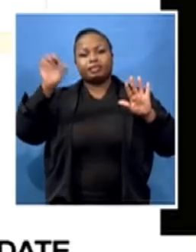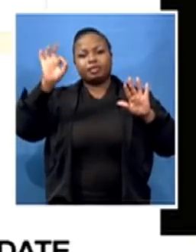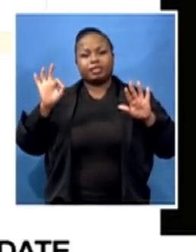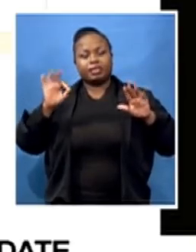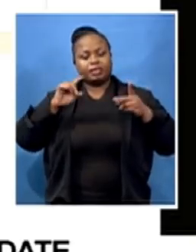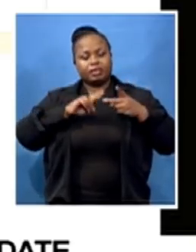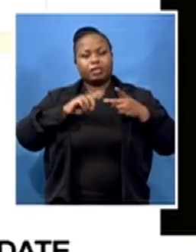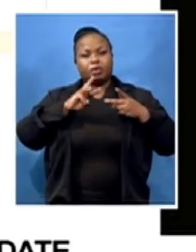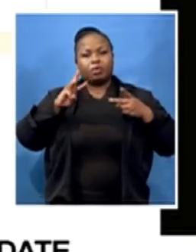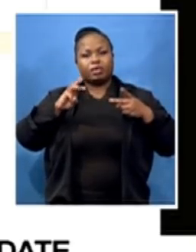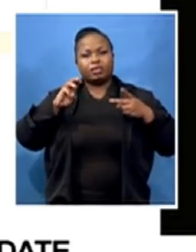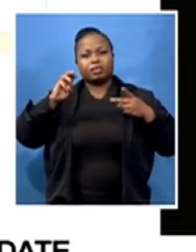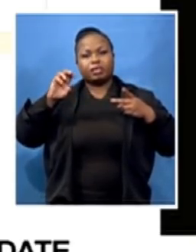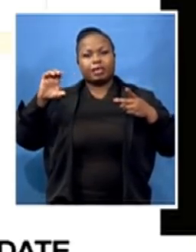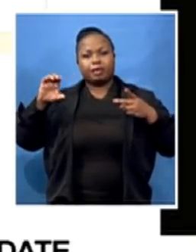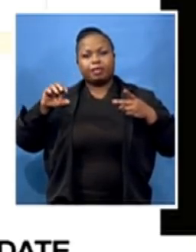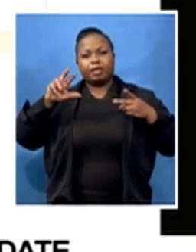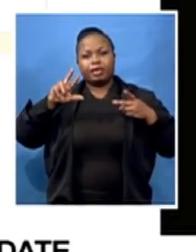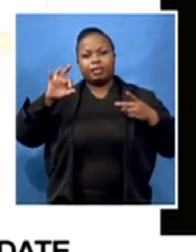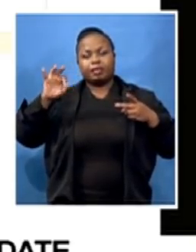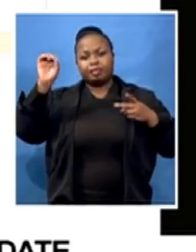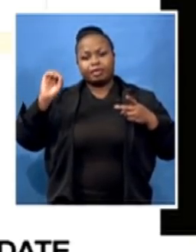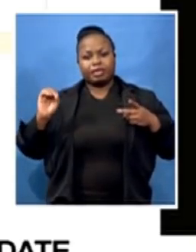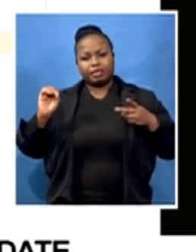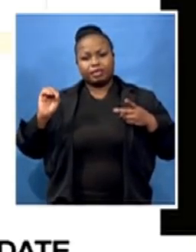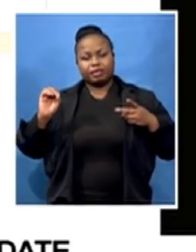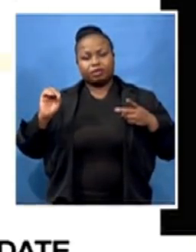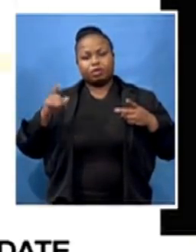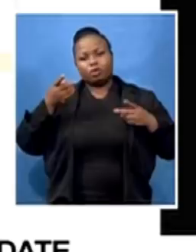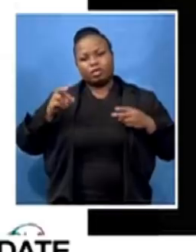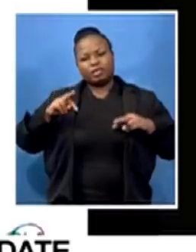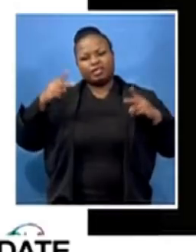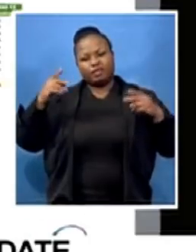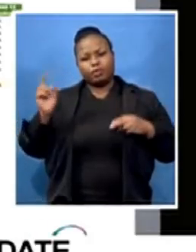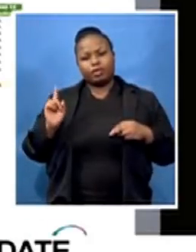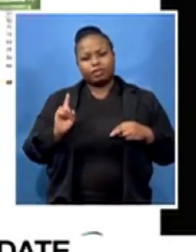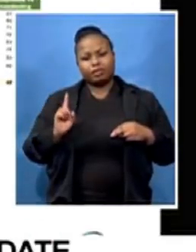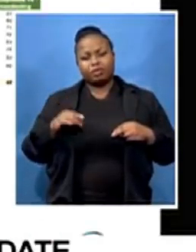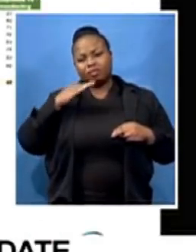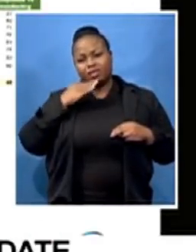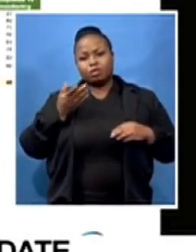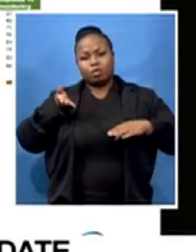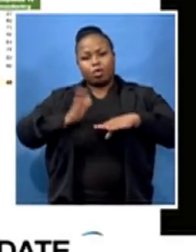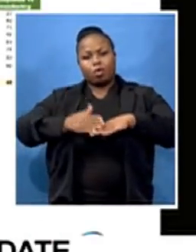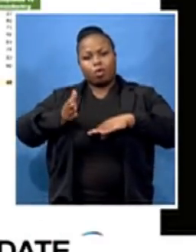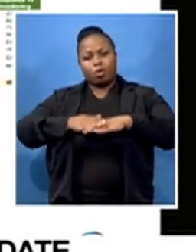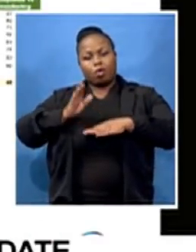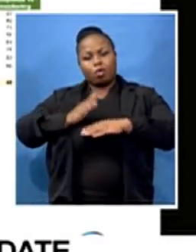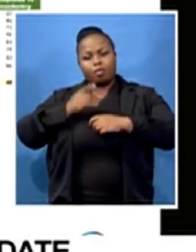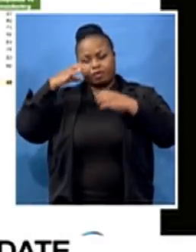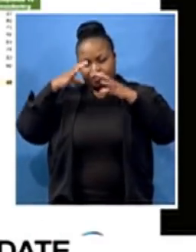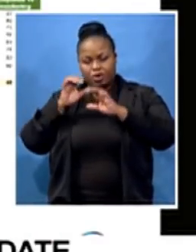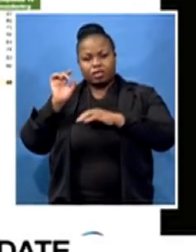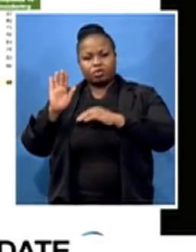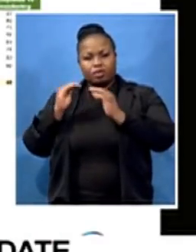and those differentiations mean that there's a lot more work that needs to be done at that level to ensure we